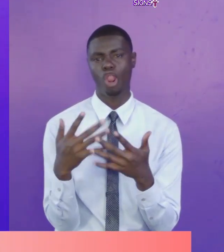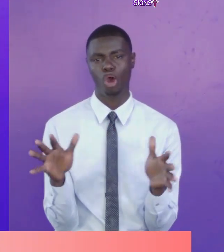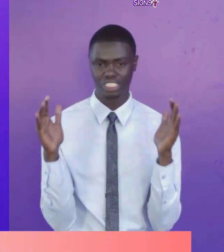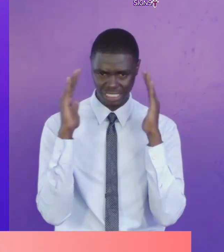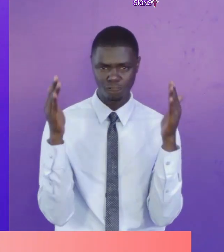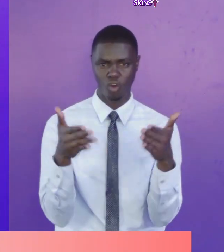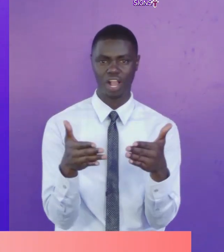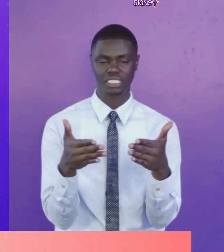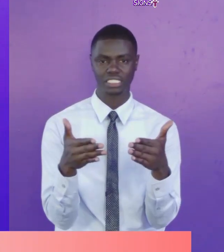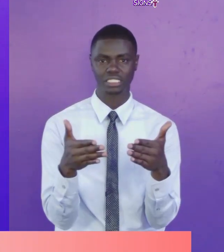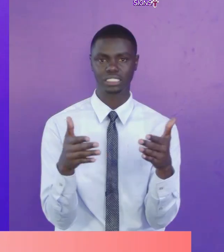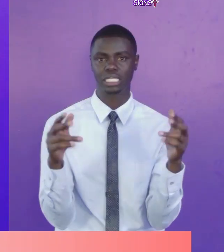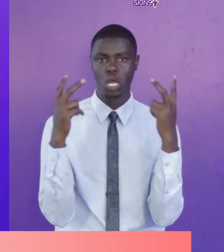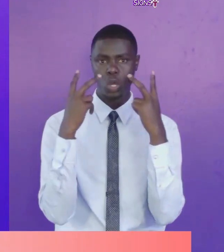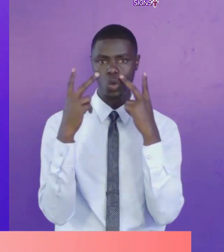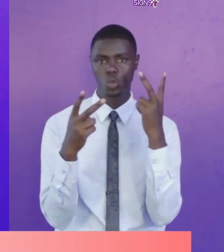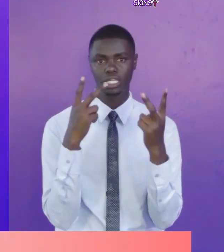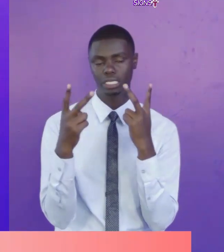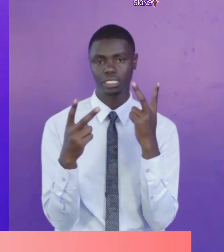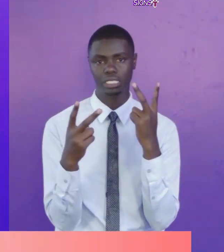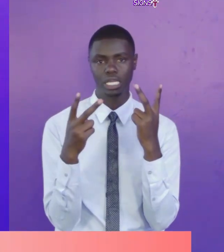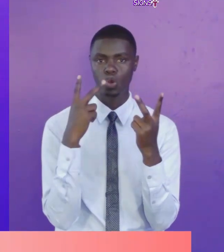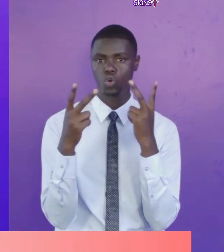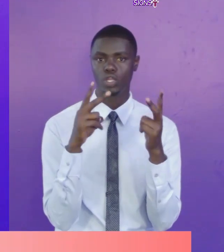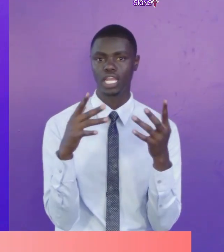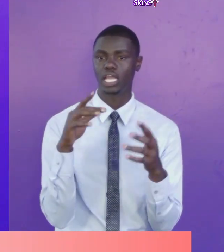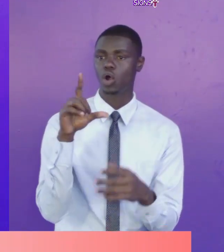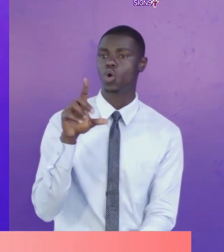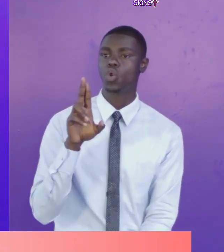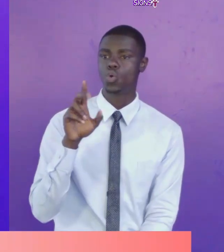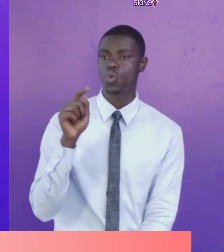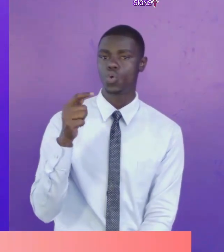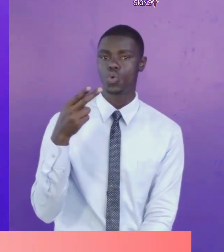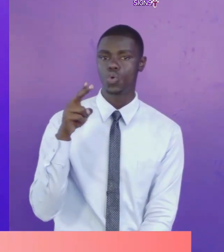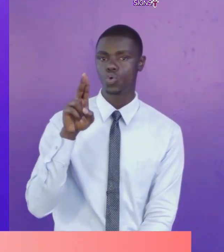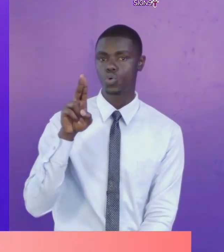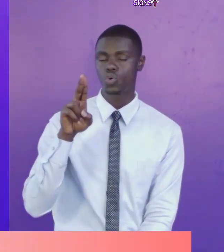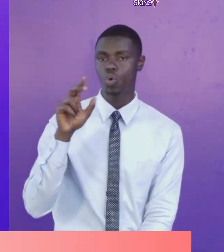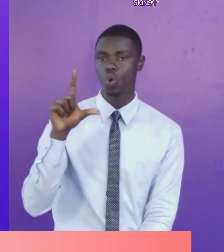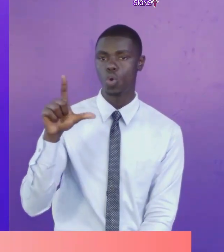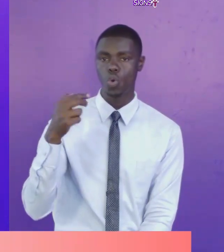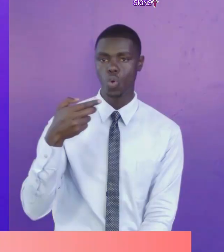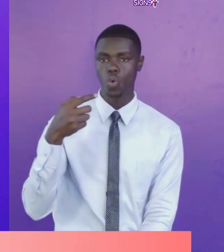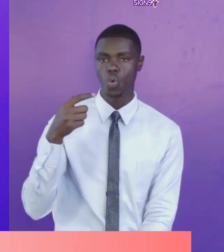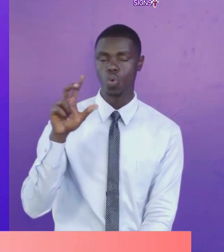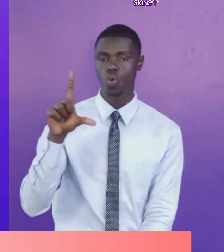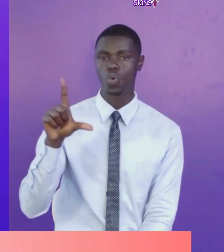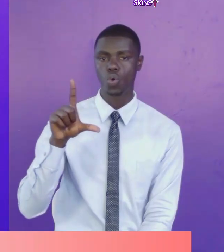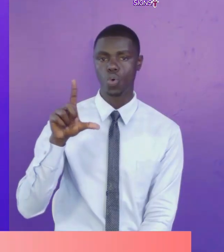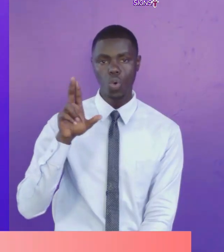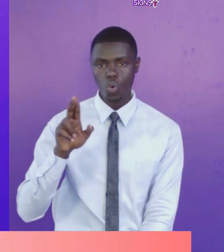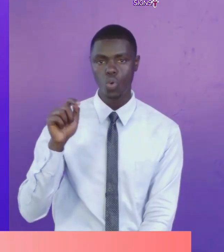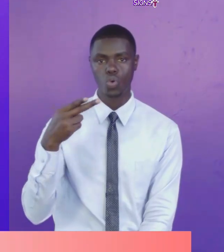concentration, because even looking at how Lithuania scored their goals, you could see there